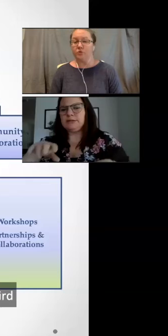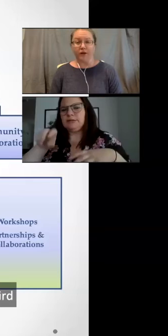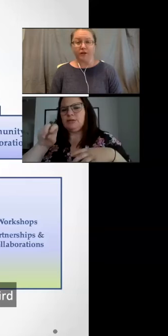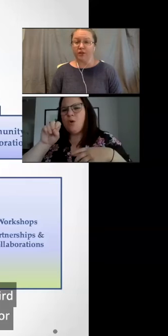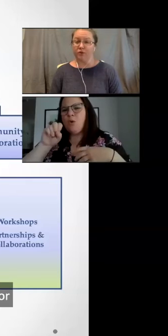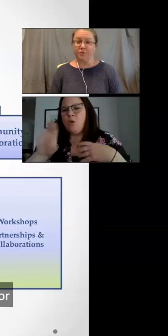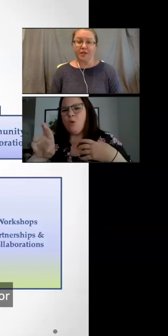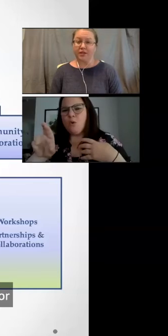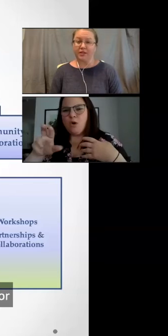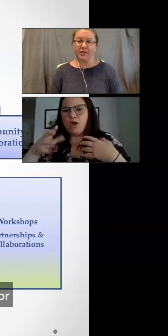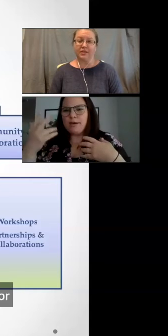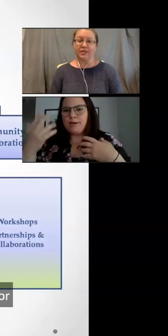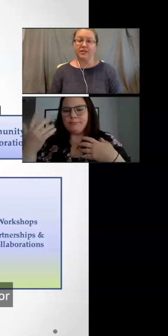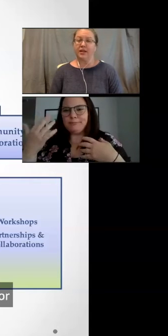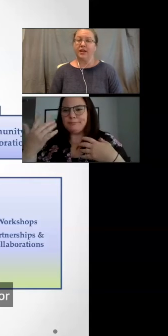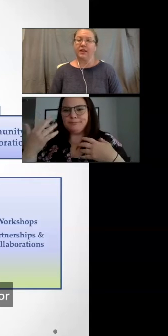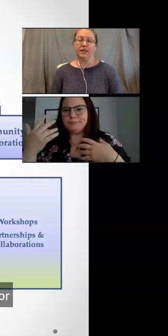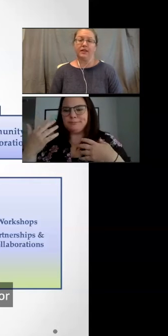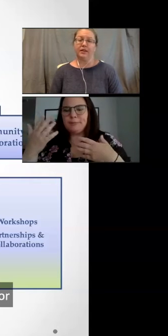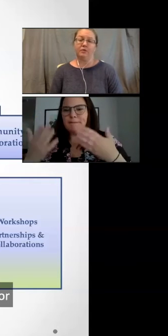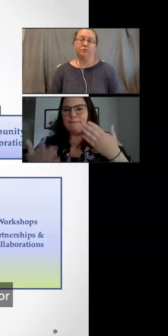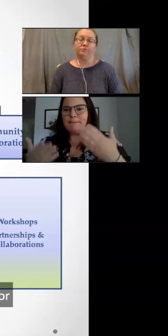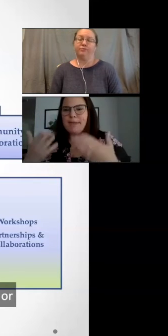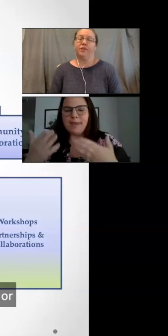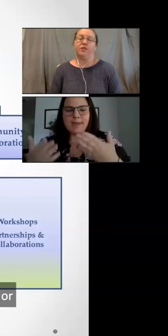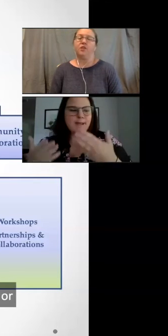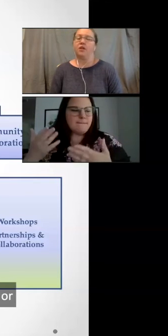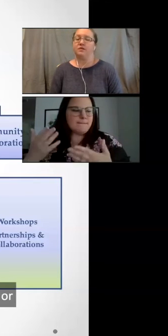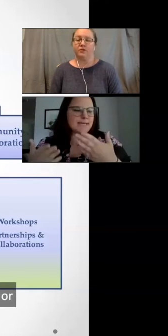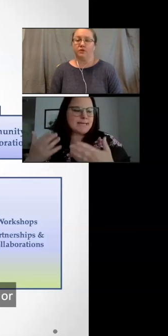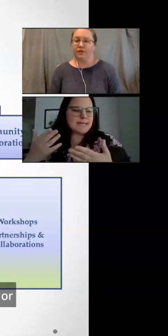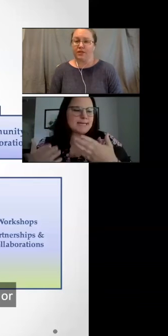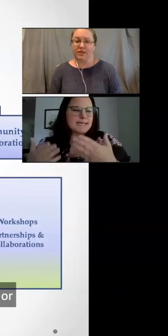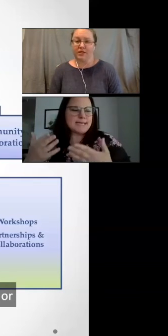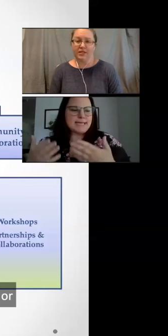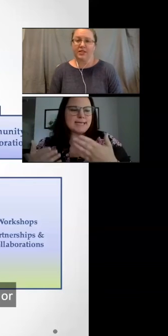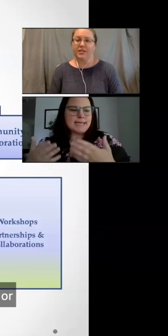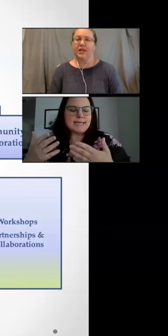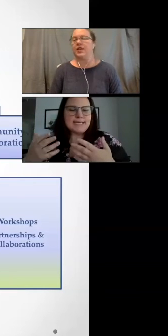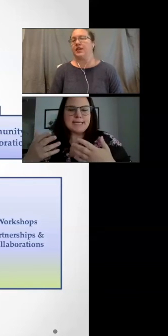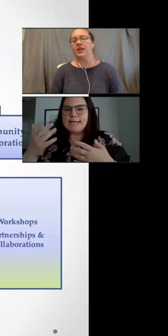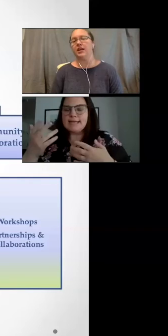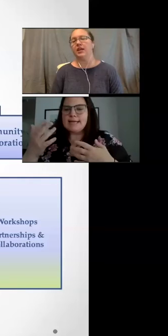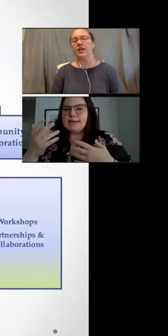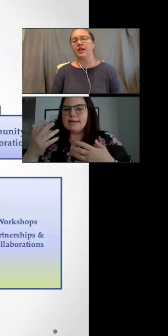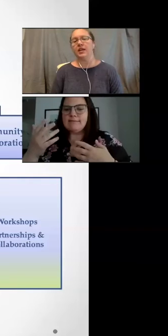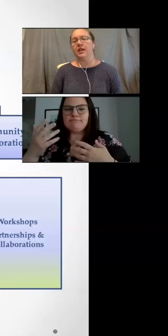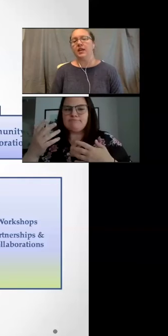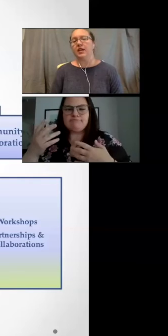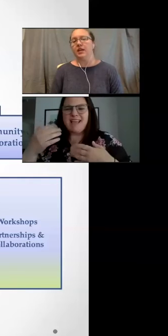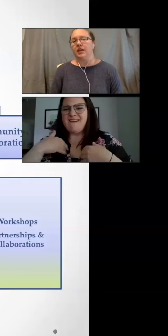do well in group settings. There are lots of different reasons. I think